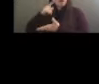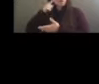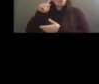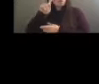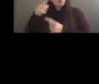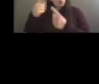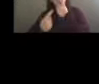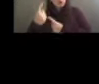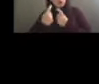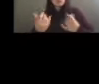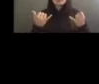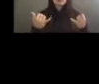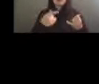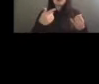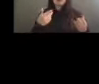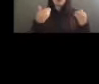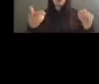And there we go.